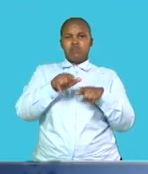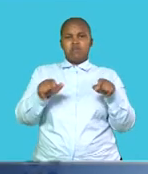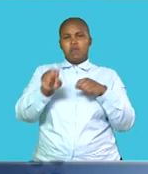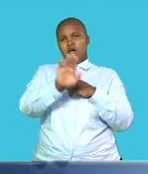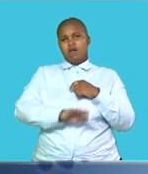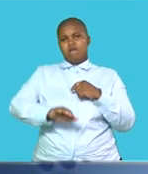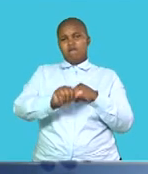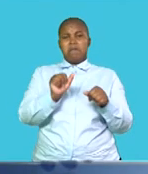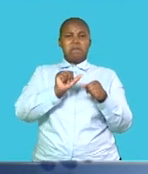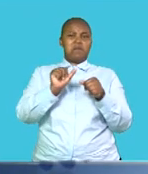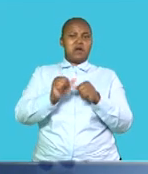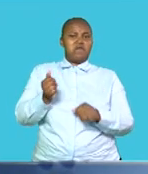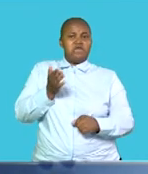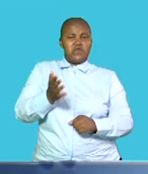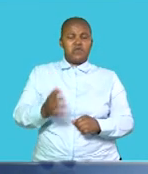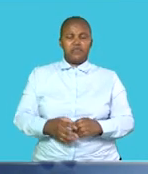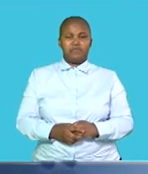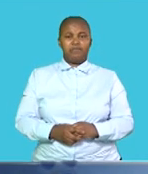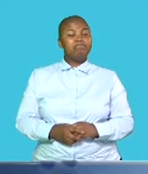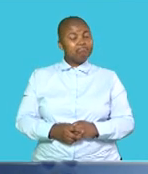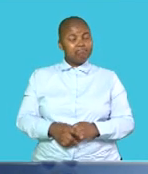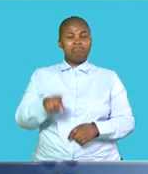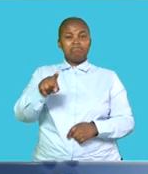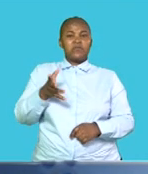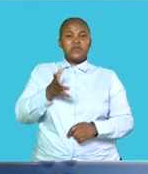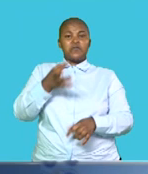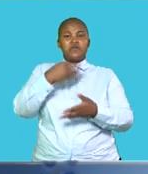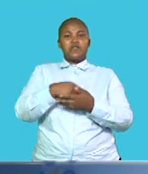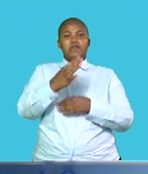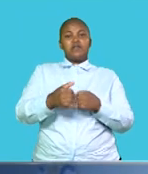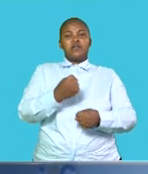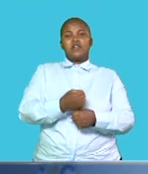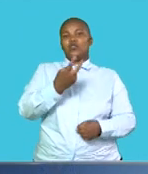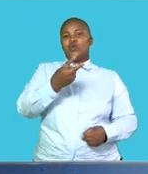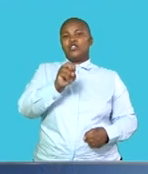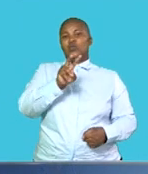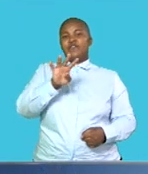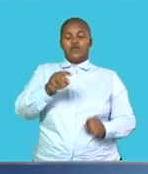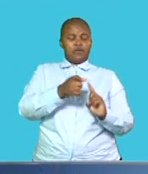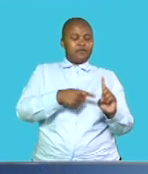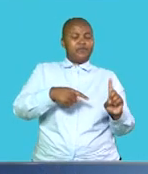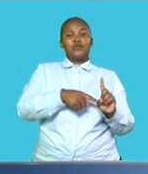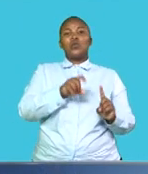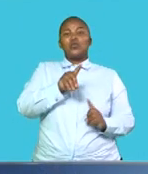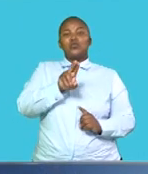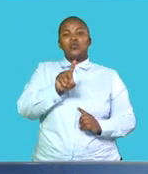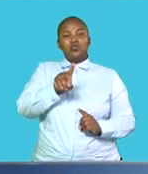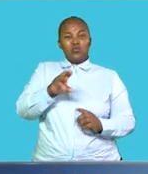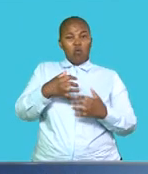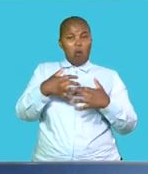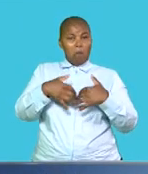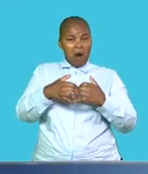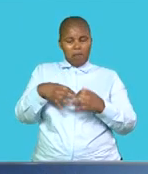go nkeng karolo dikgethong. Mothei mme ebile e le moporesidente wa mokga e leng mme Tutu Ngcobo